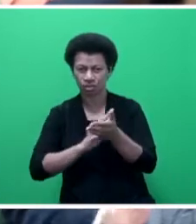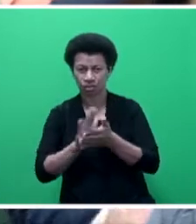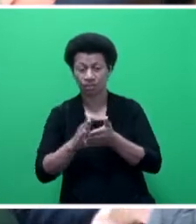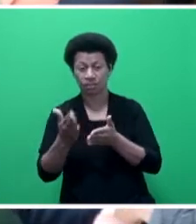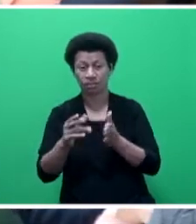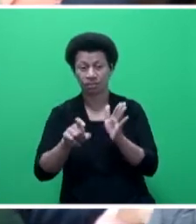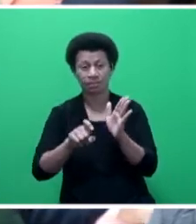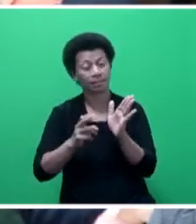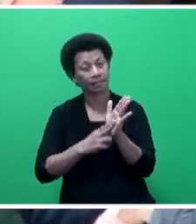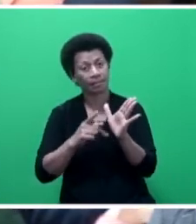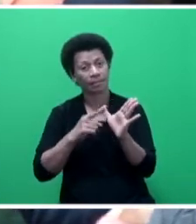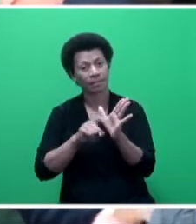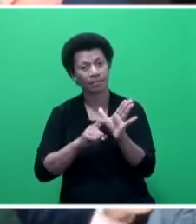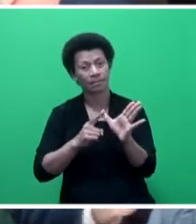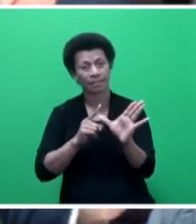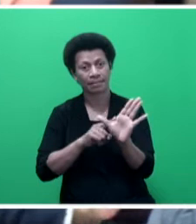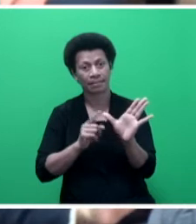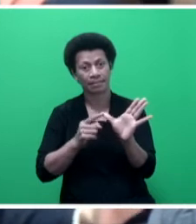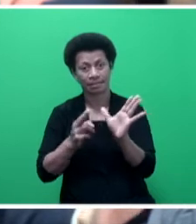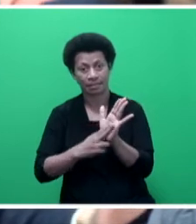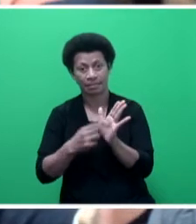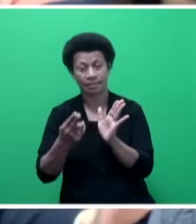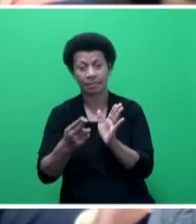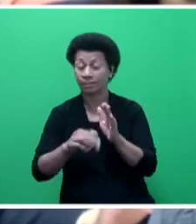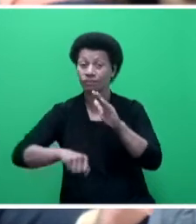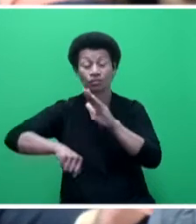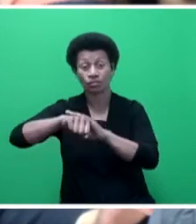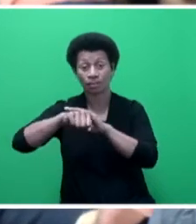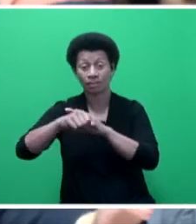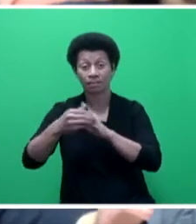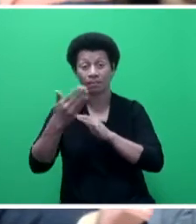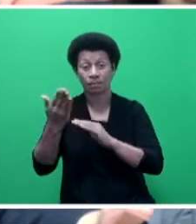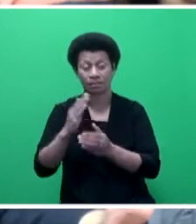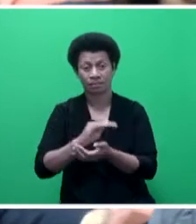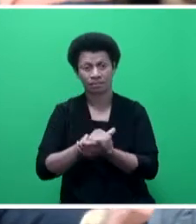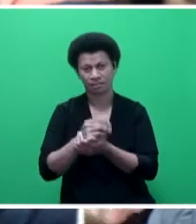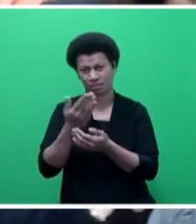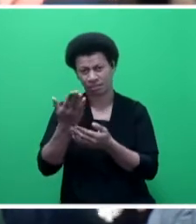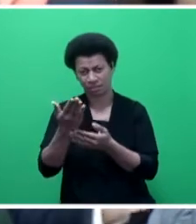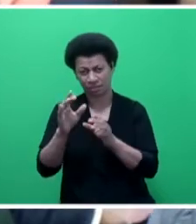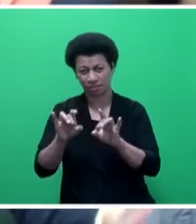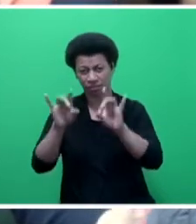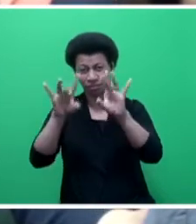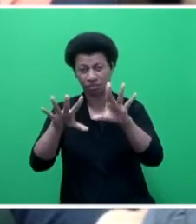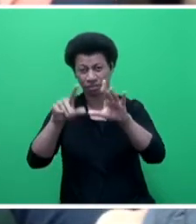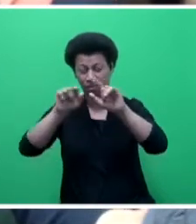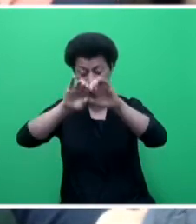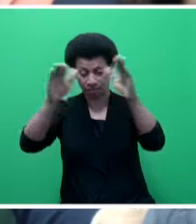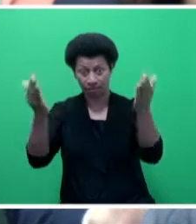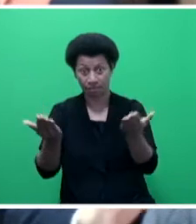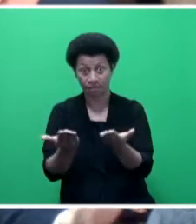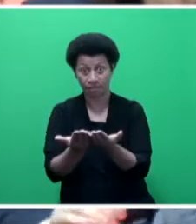from Monash University and one of the top 500 cited econometrists in Australia and indeed globally, Mr. Speaker,